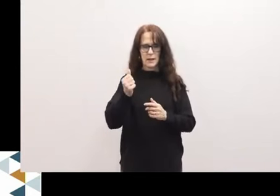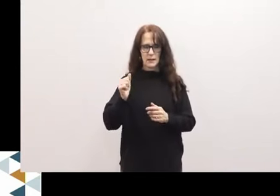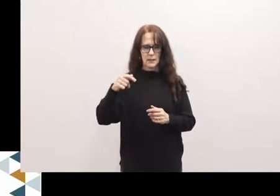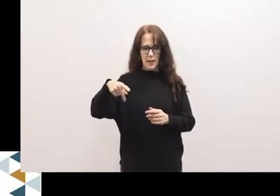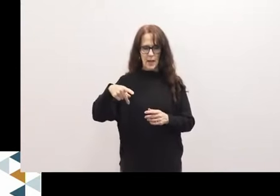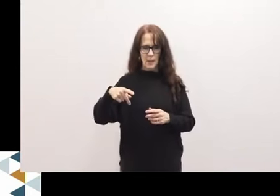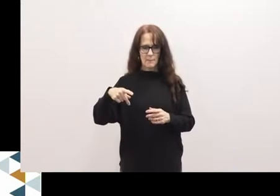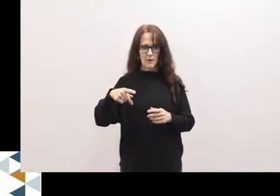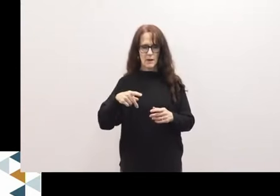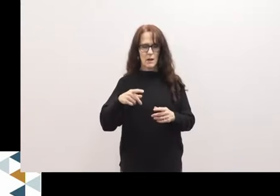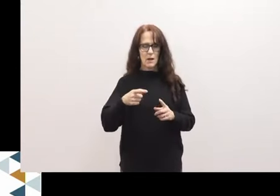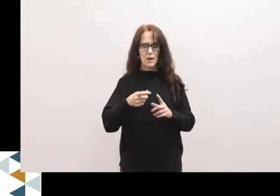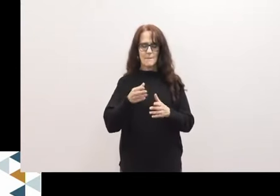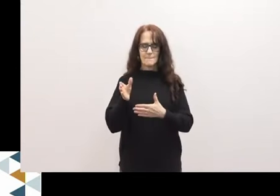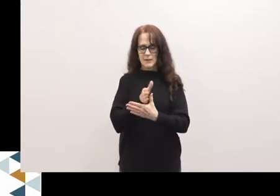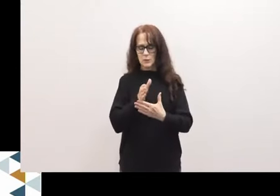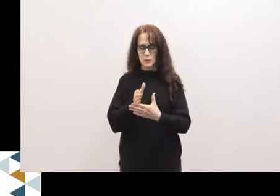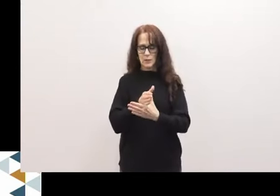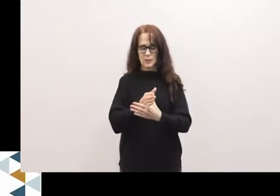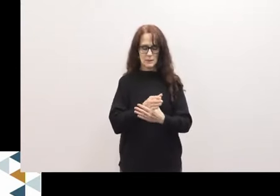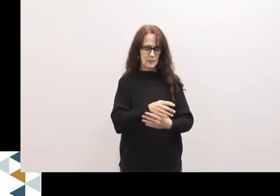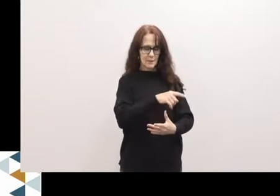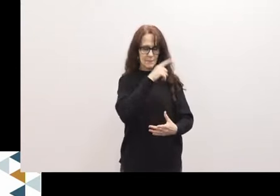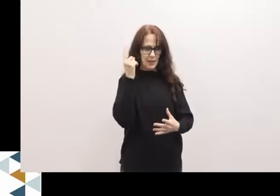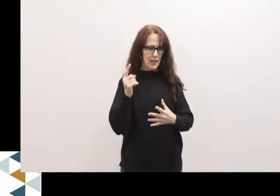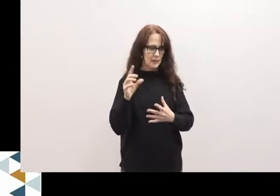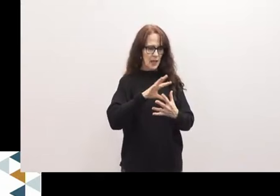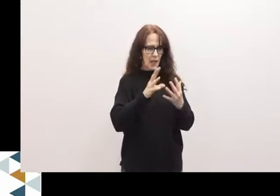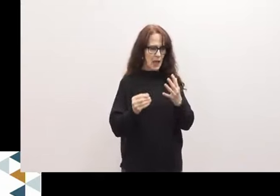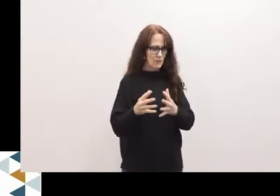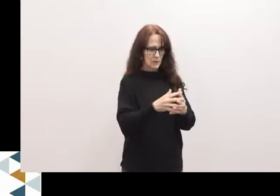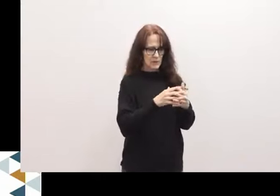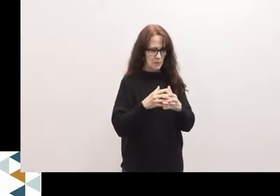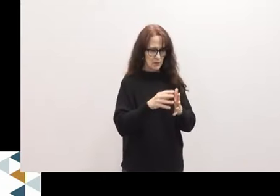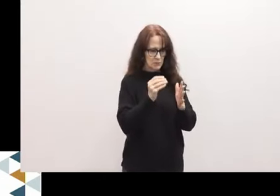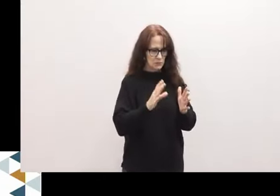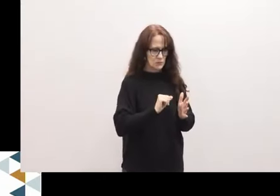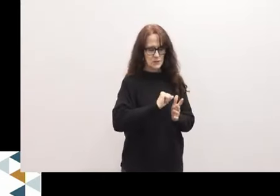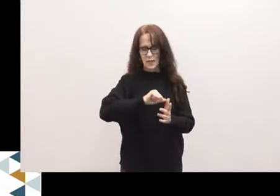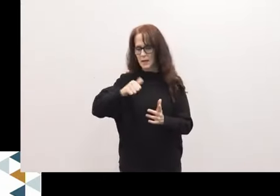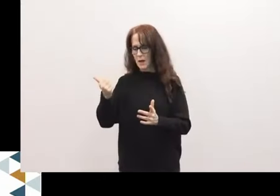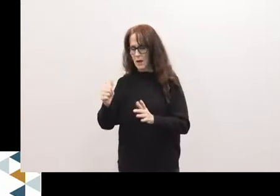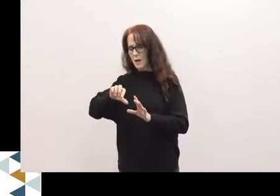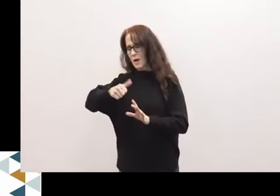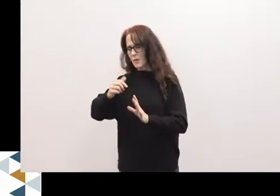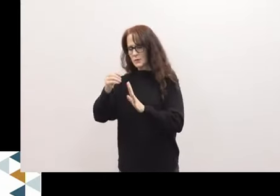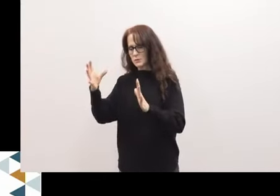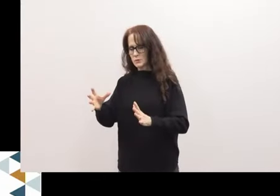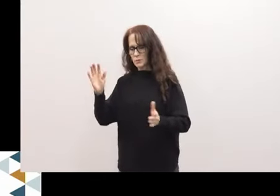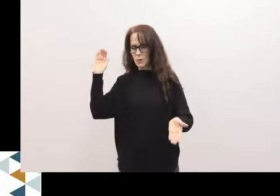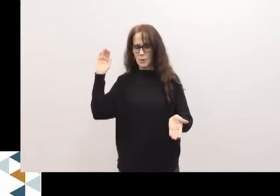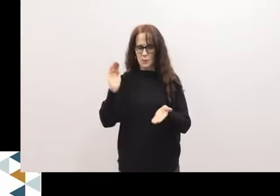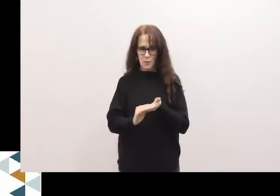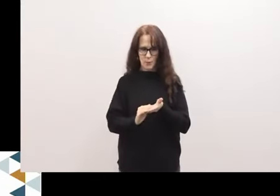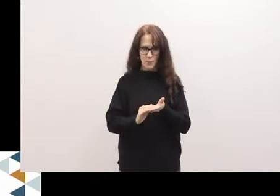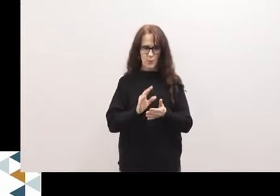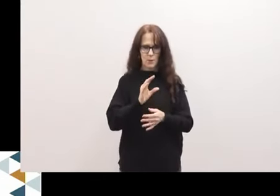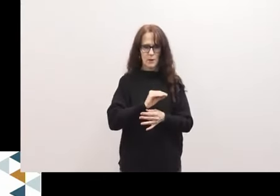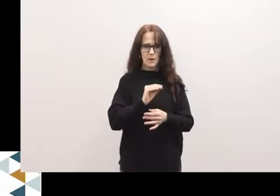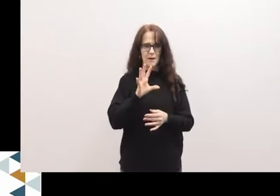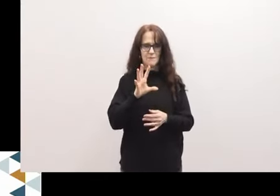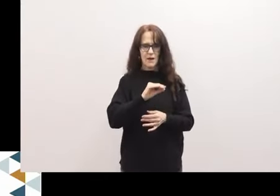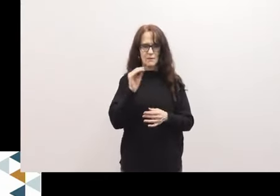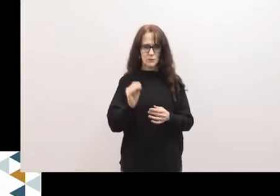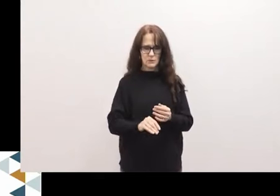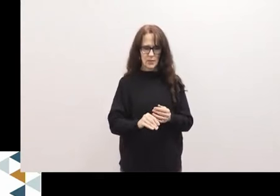students and all other students will decline from 5% in June 2023 to 0% by